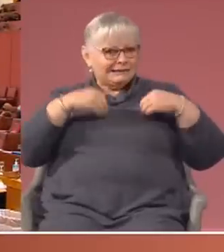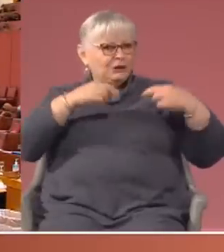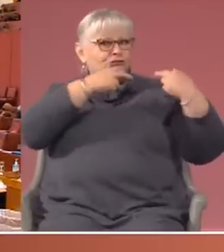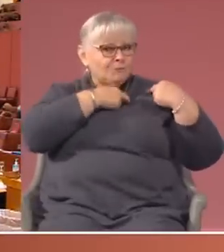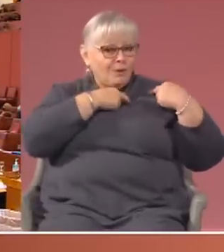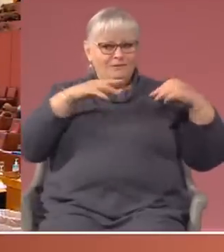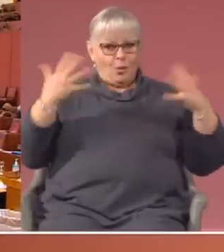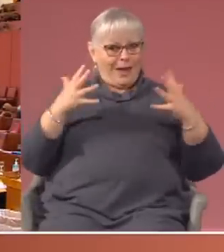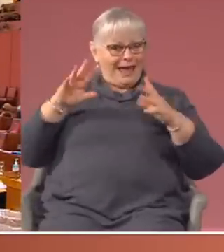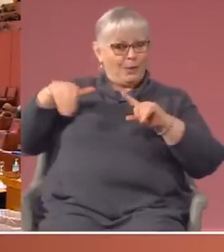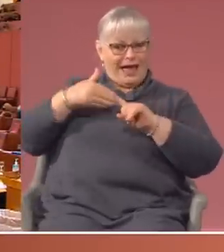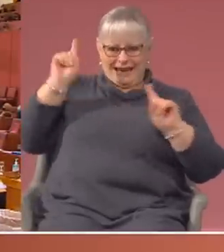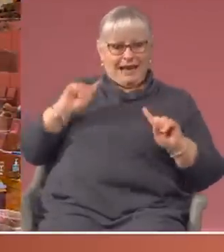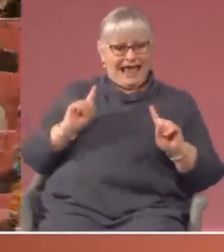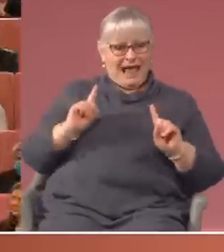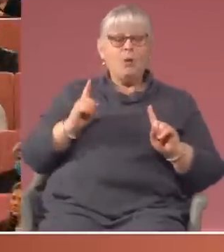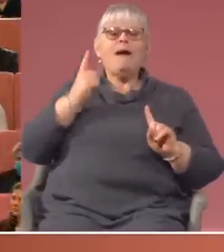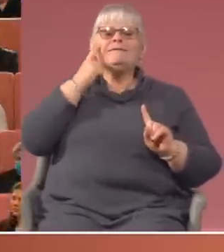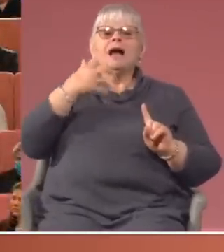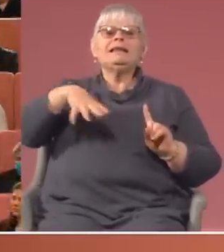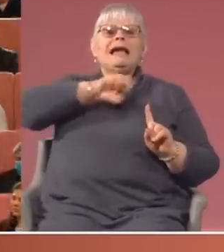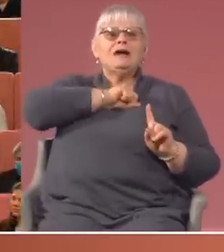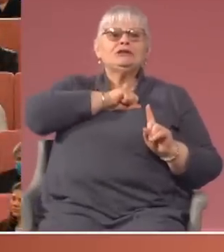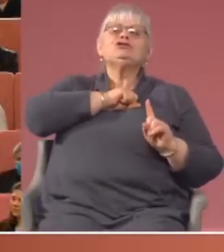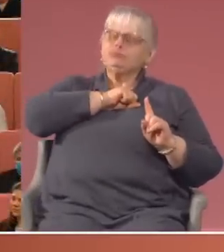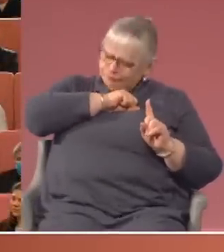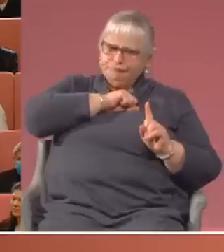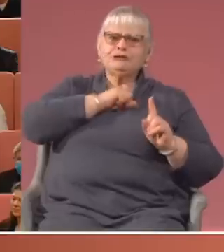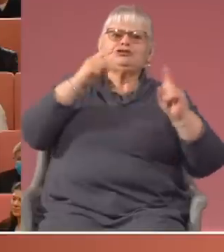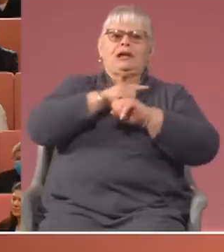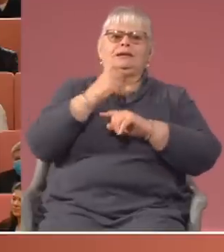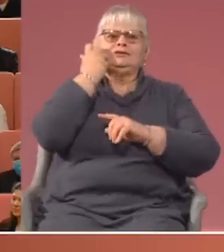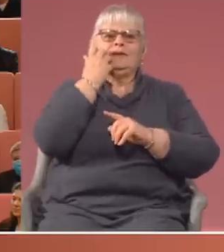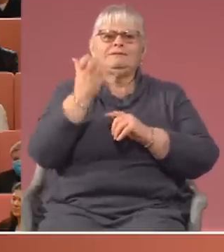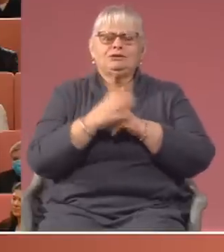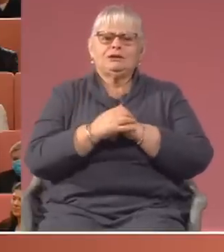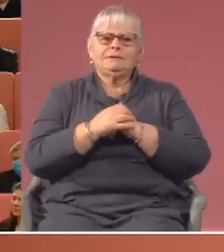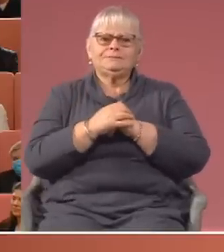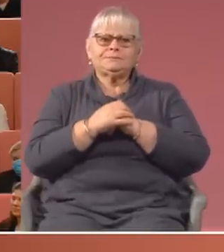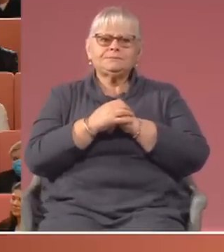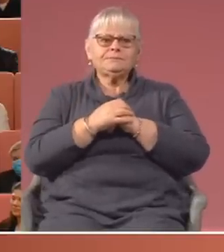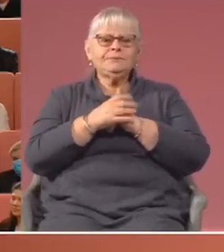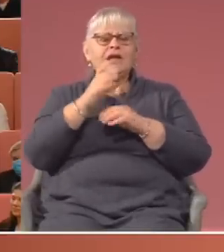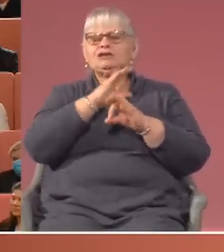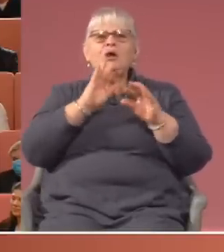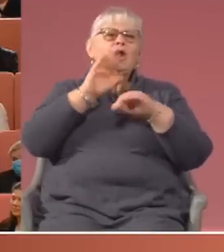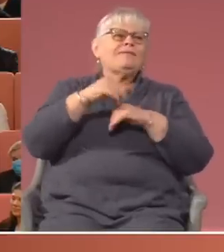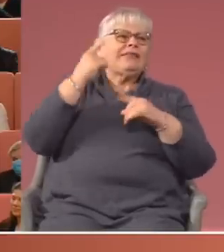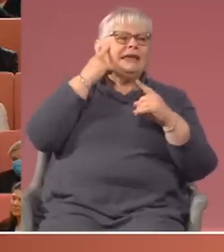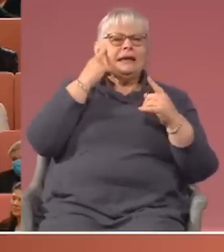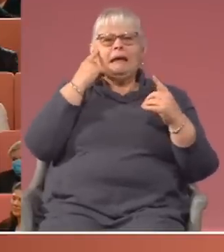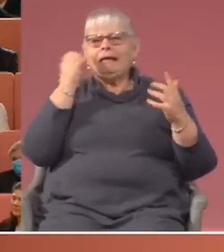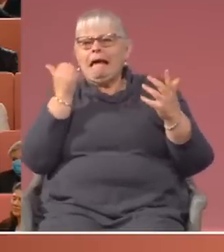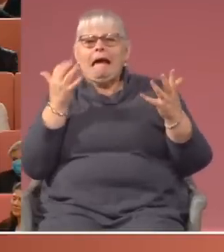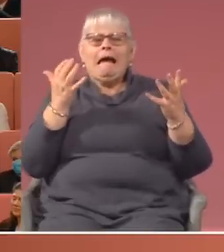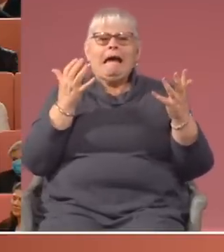for where we are and finding the courage to change where we are going. This is not about naive thinking or just hoping for the